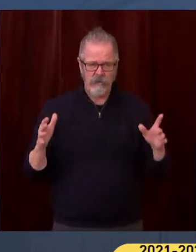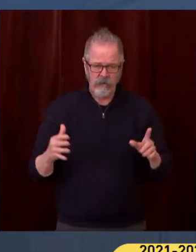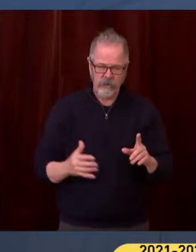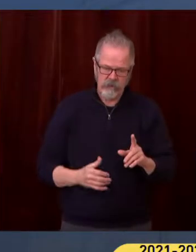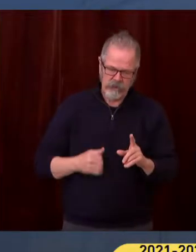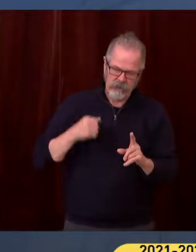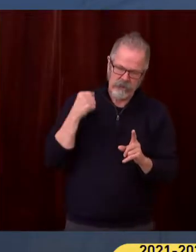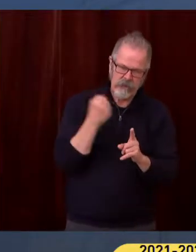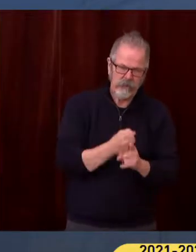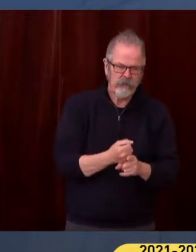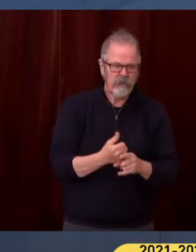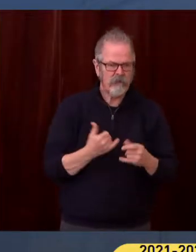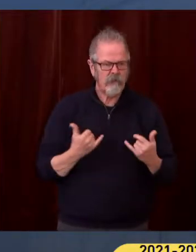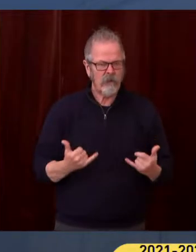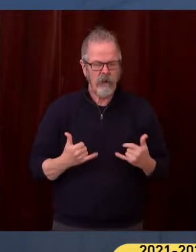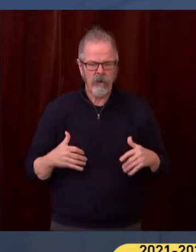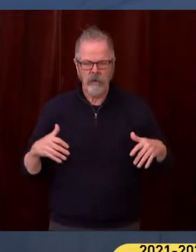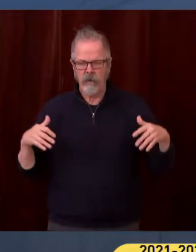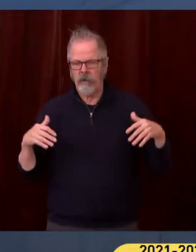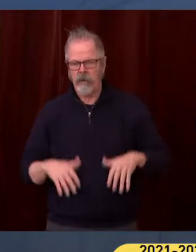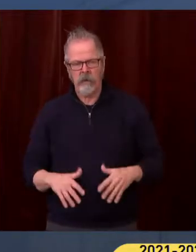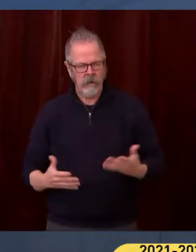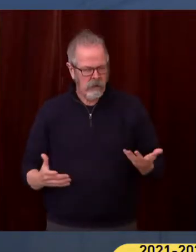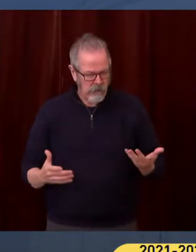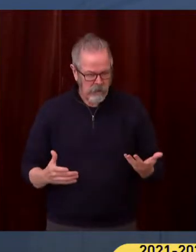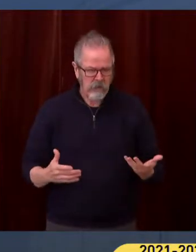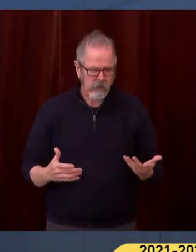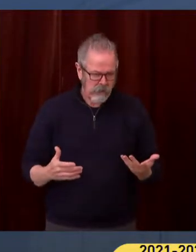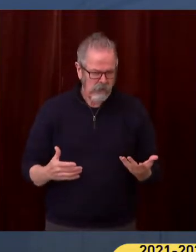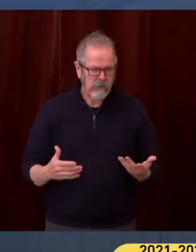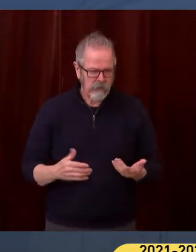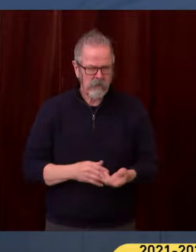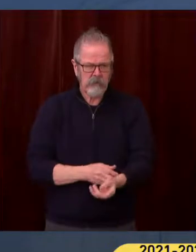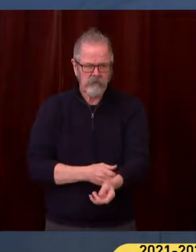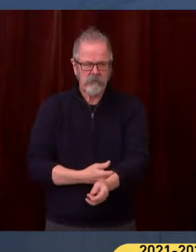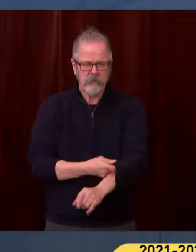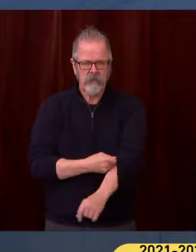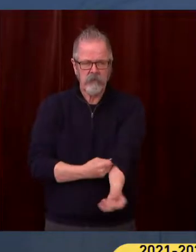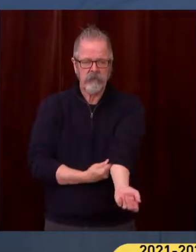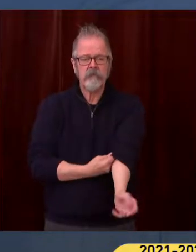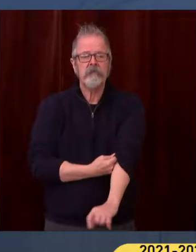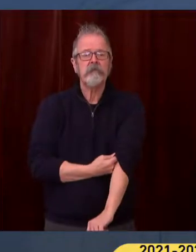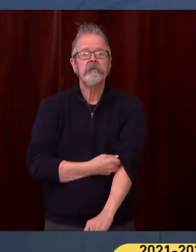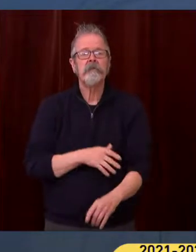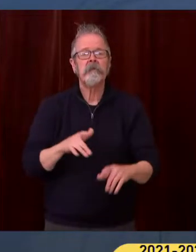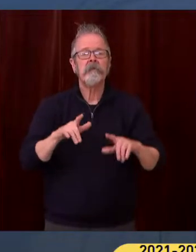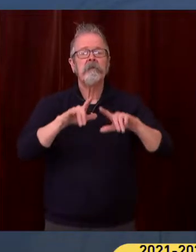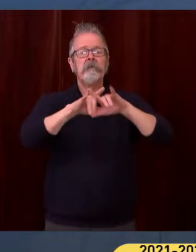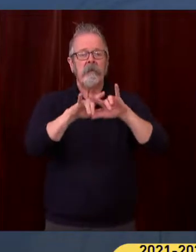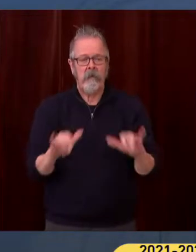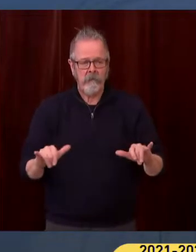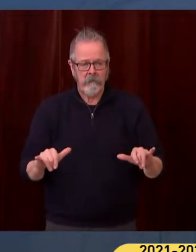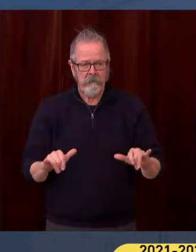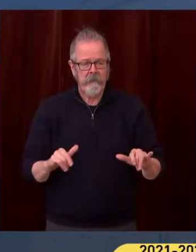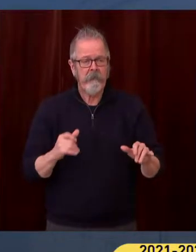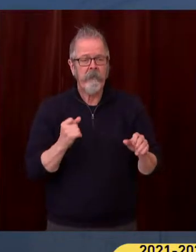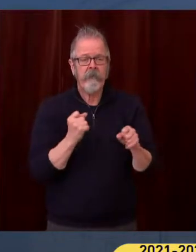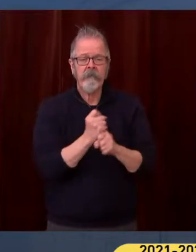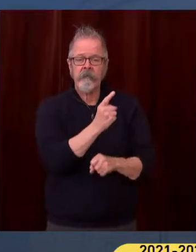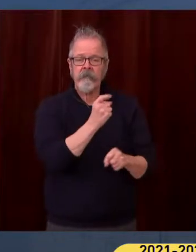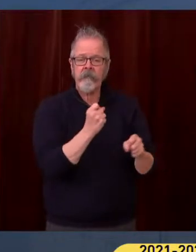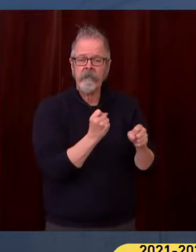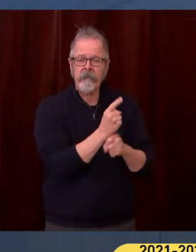very same time, the economic benefits are becoming more and more apparent every year. More jobs are being created.